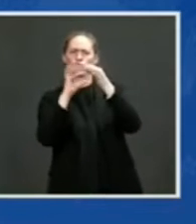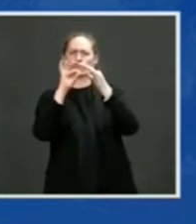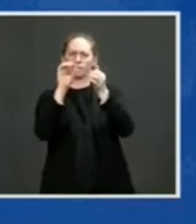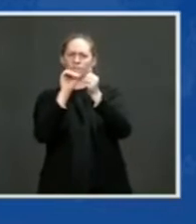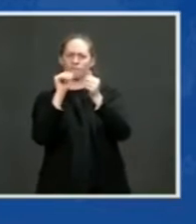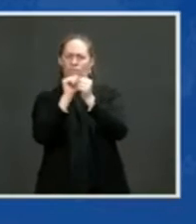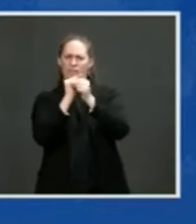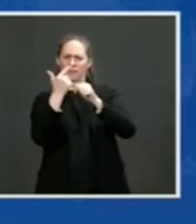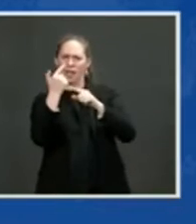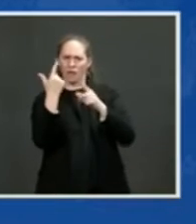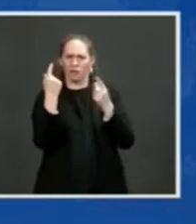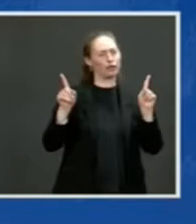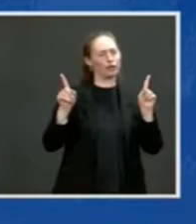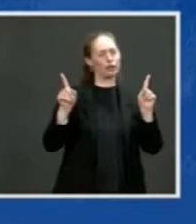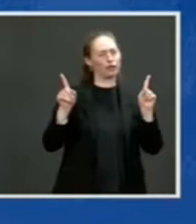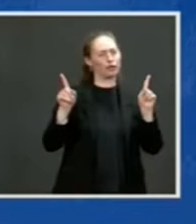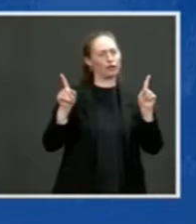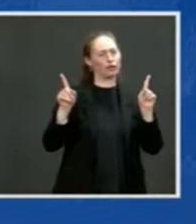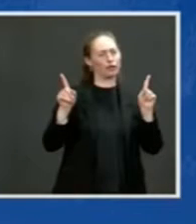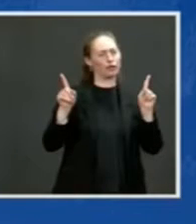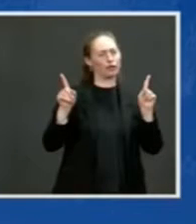technological infrastructure of this country.